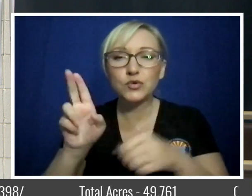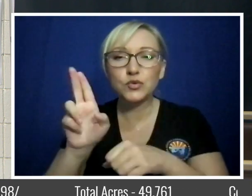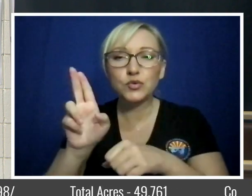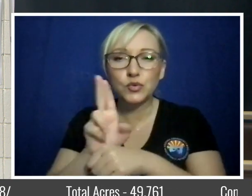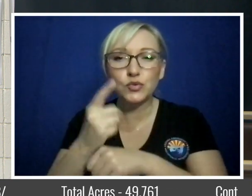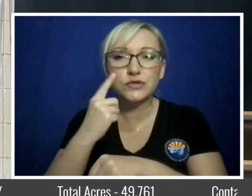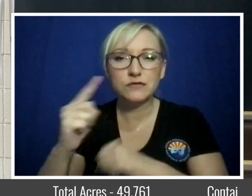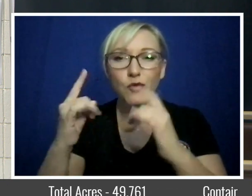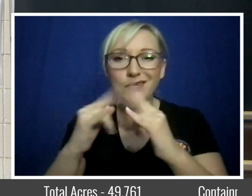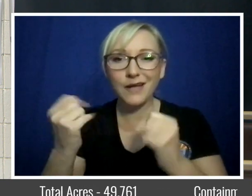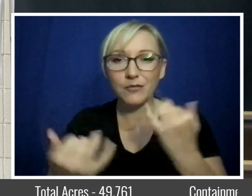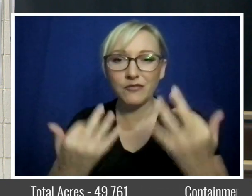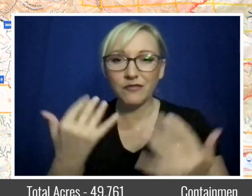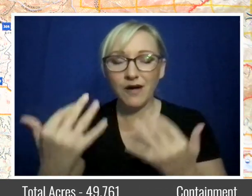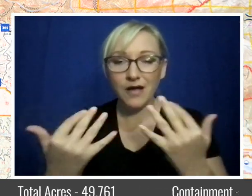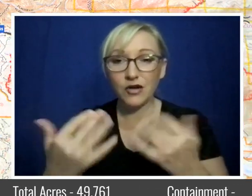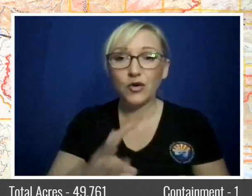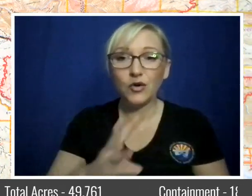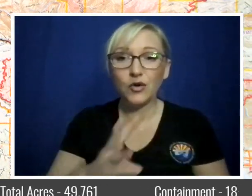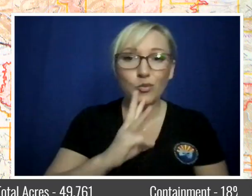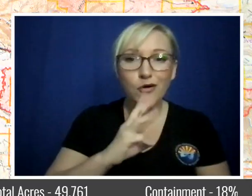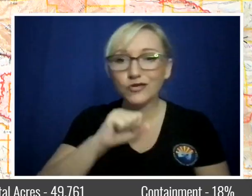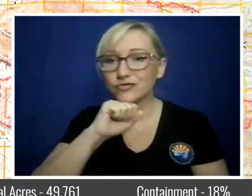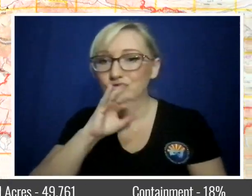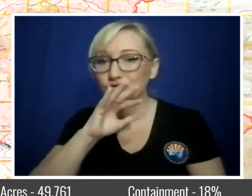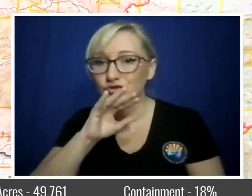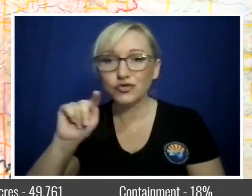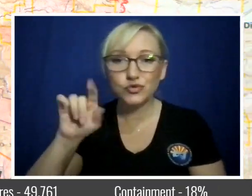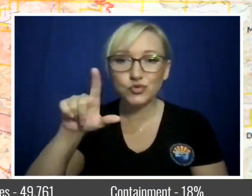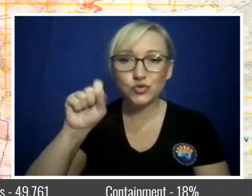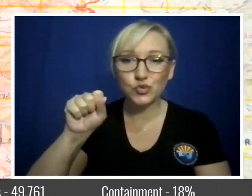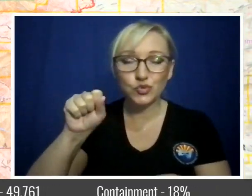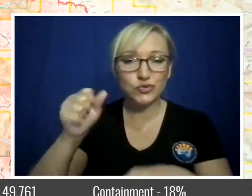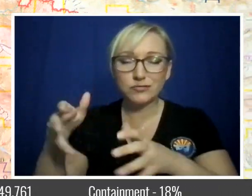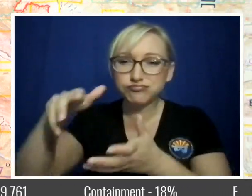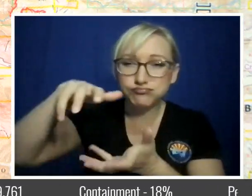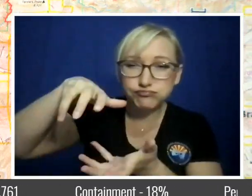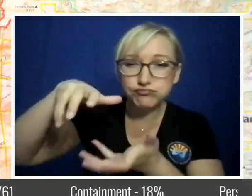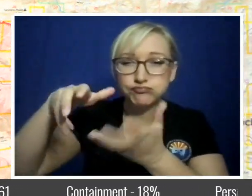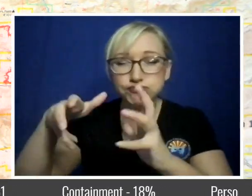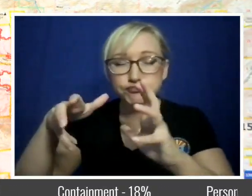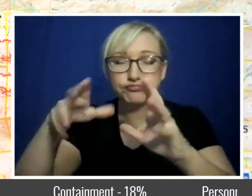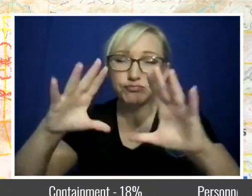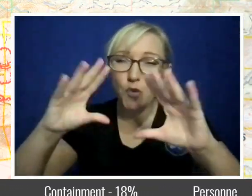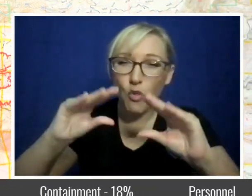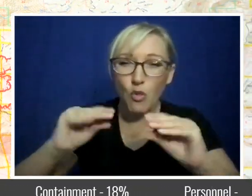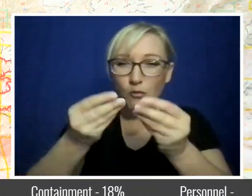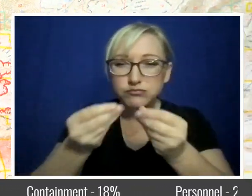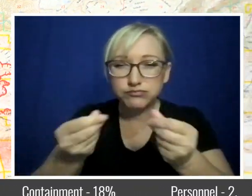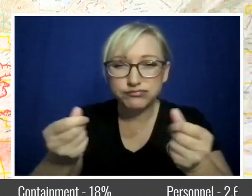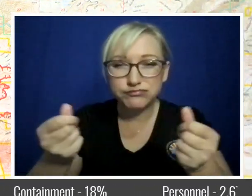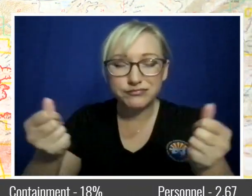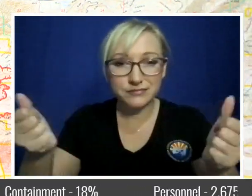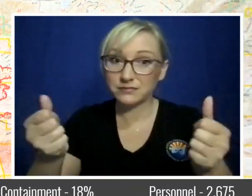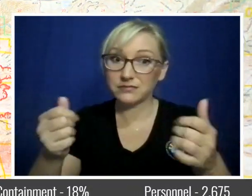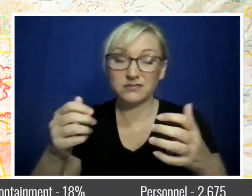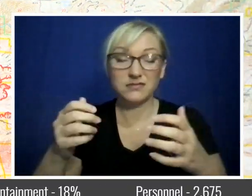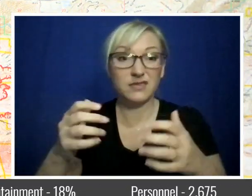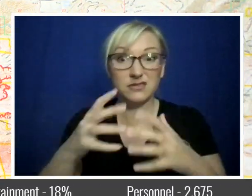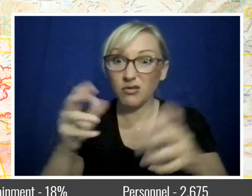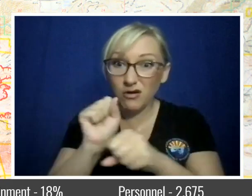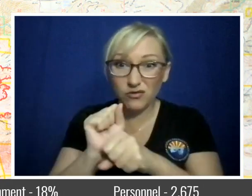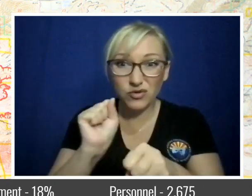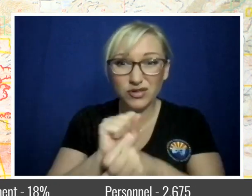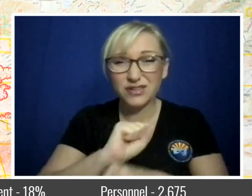and that is what is occurring all through here. So it's a ton of work. It's grueling, dirty, nasty labor,